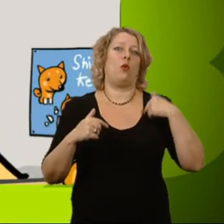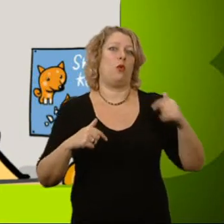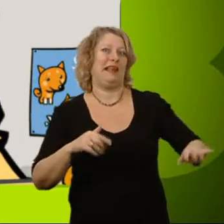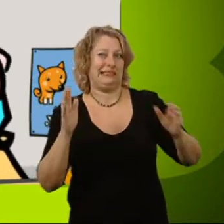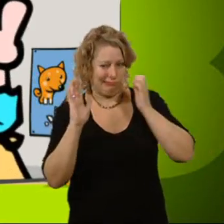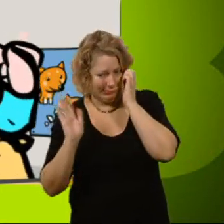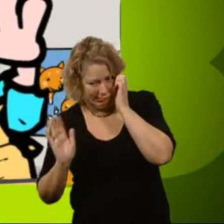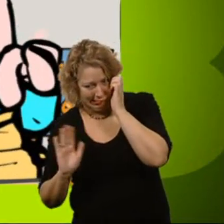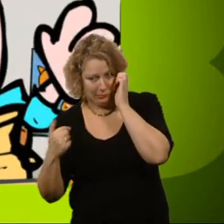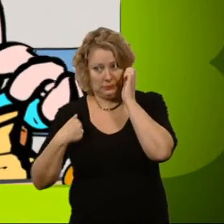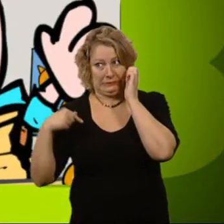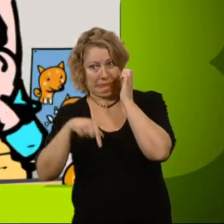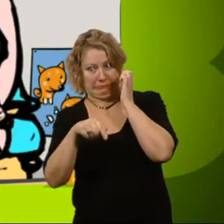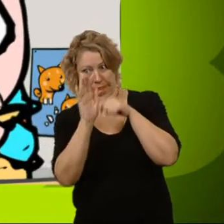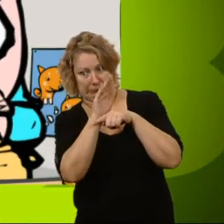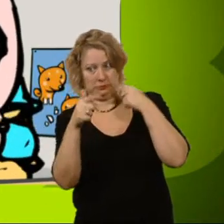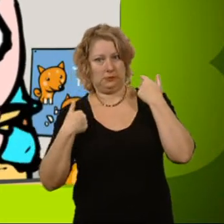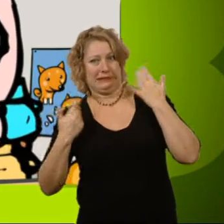now. See you later.